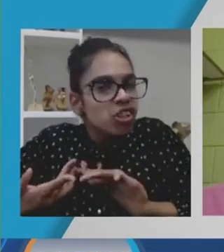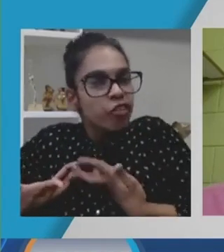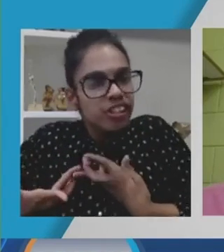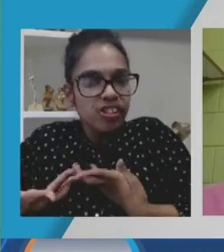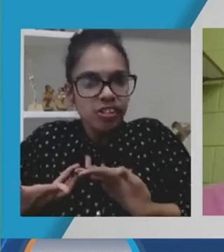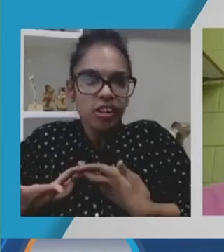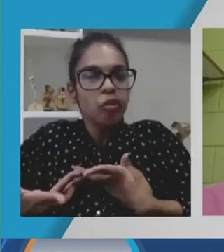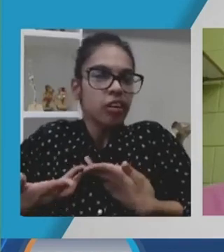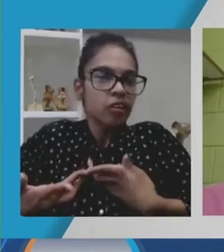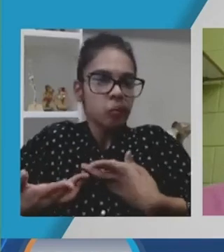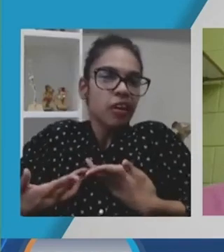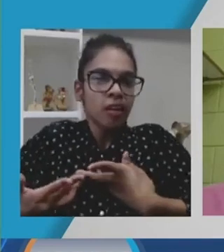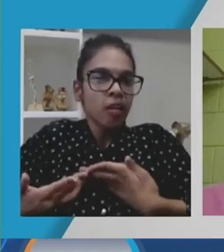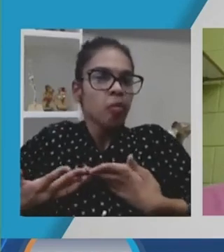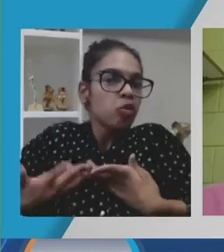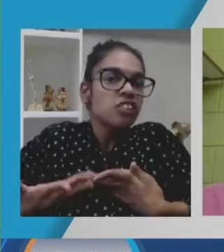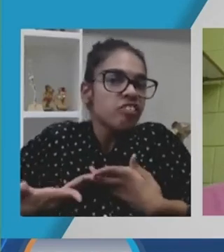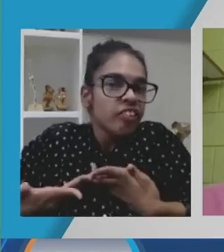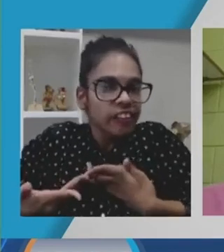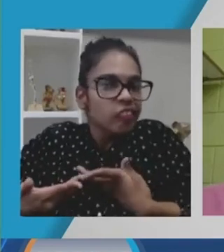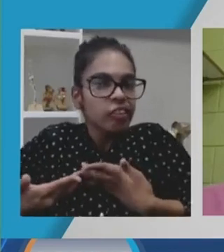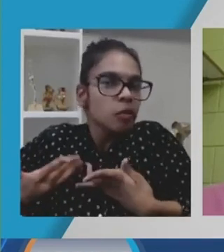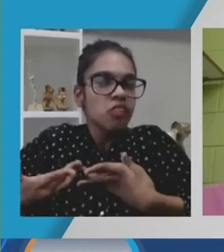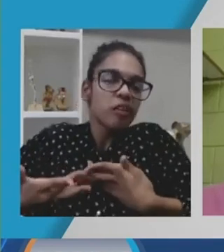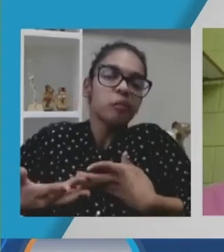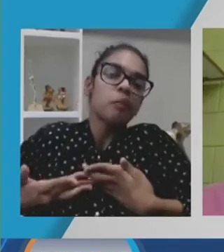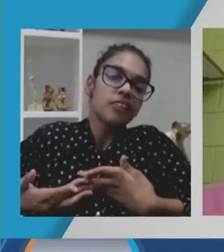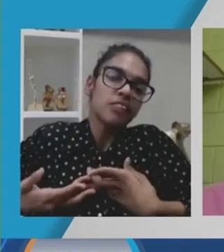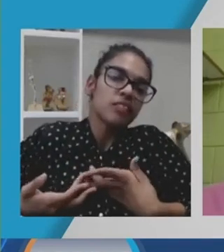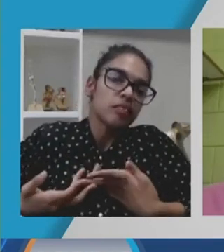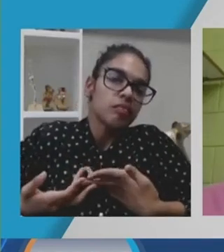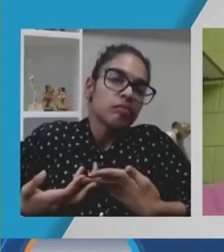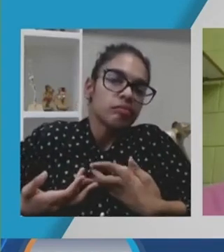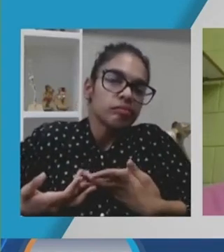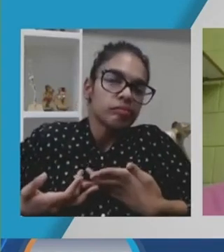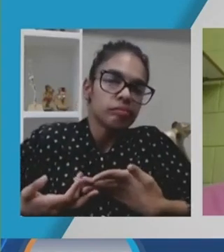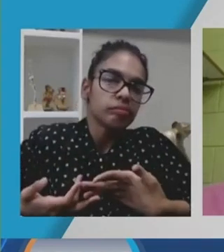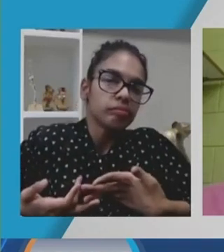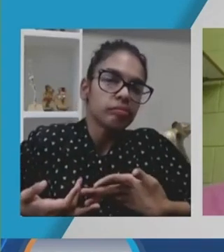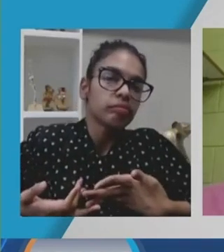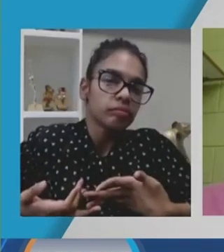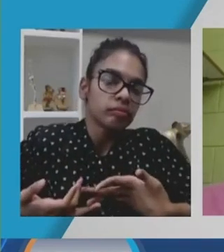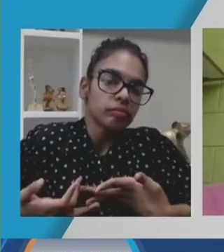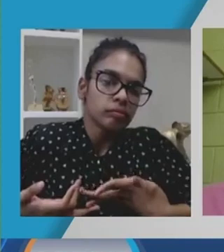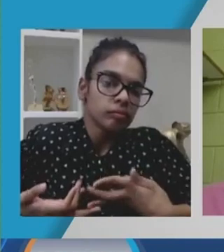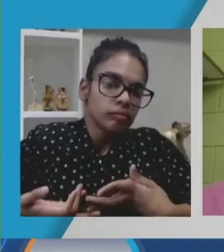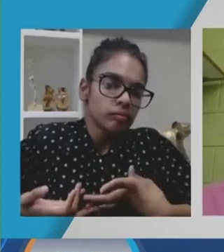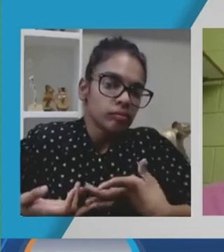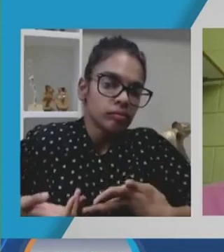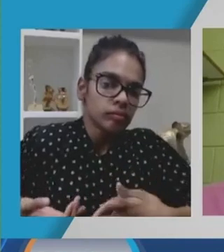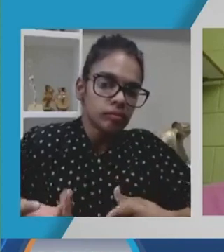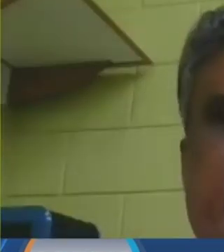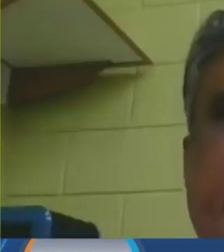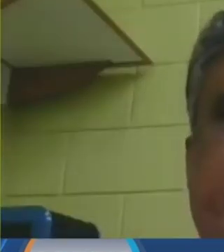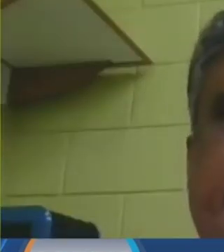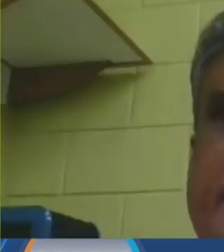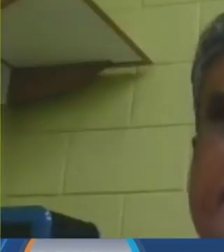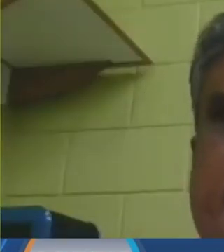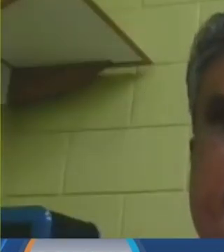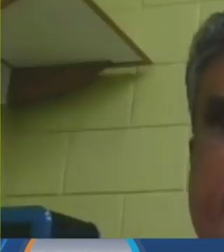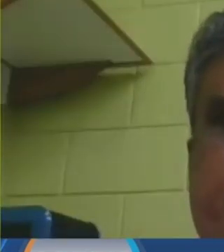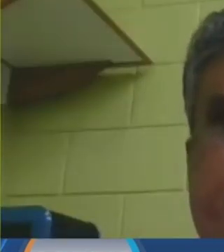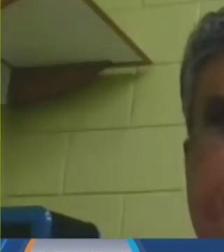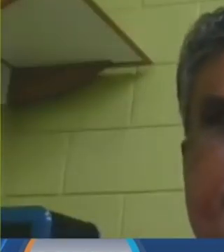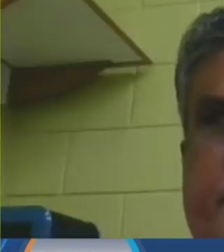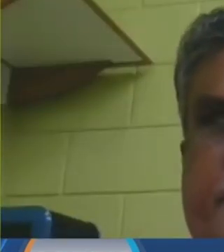it should reach in order to be most effective in terms of implementing? One of the key things we want to take away here is the life